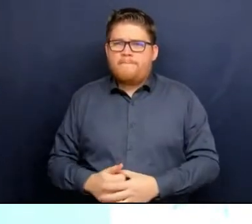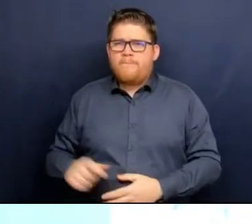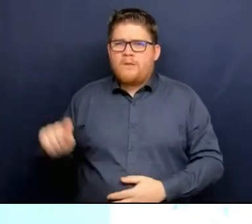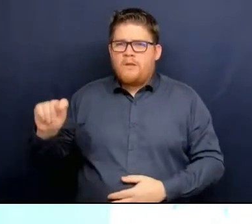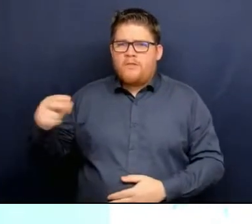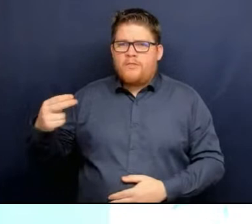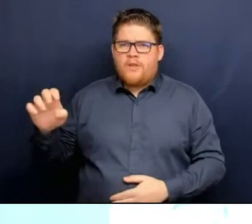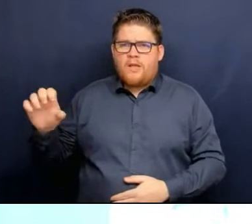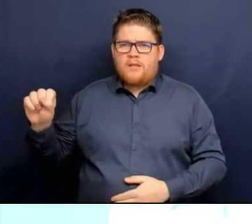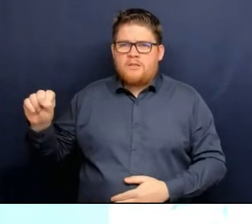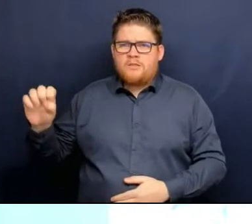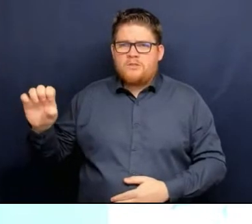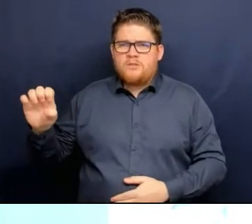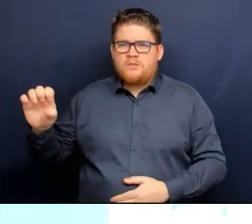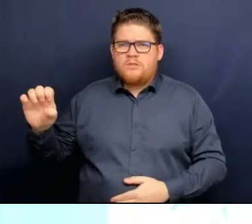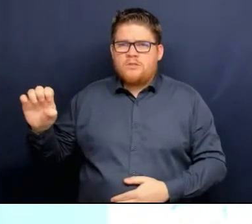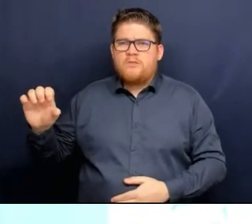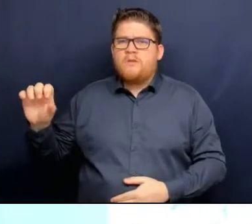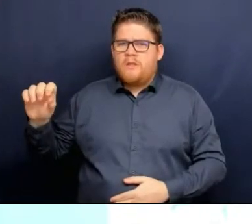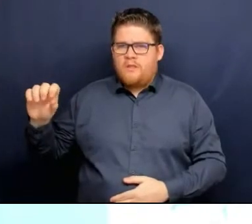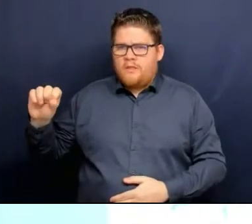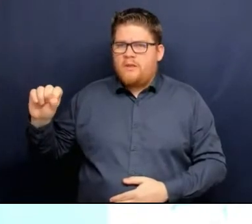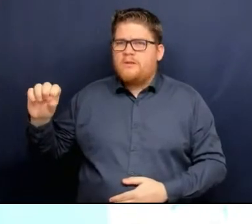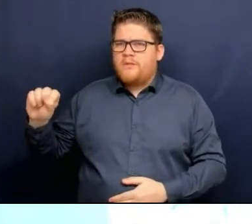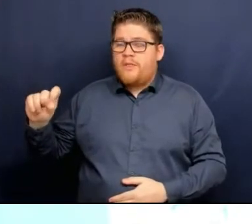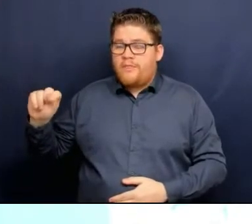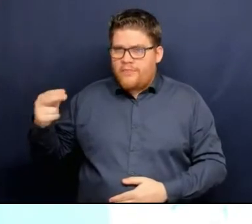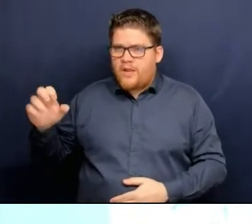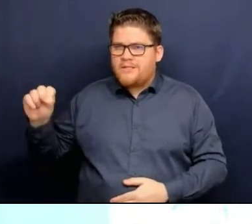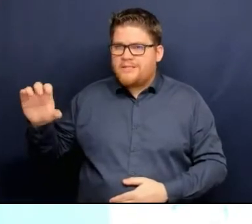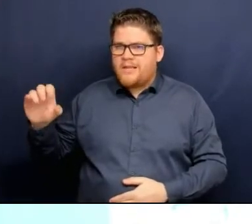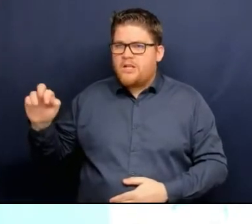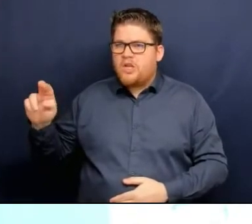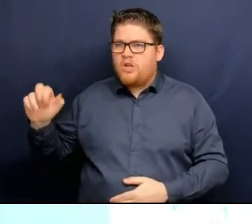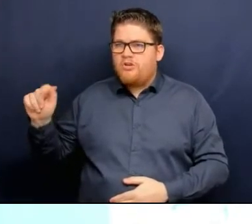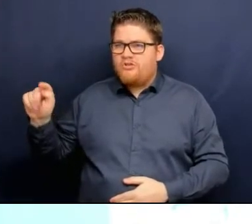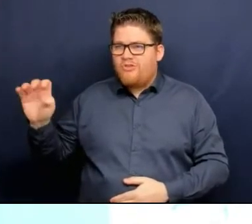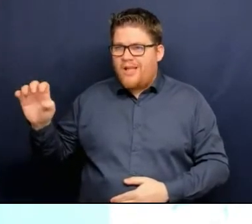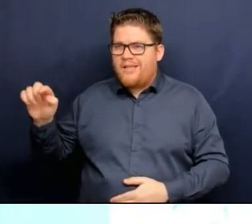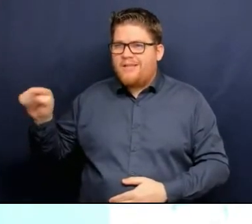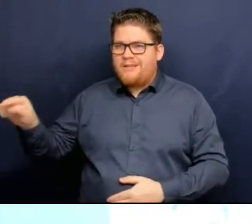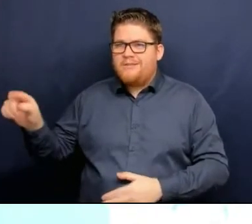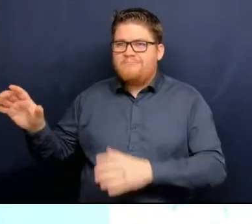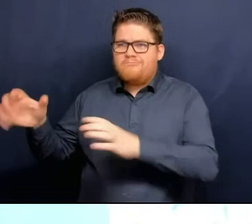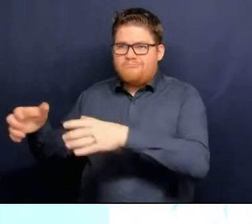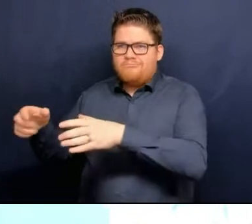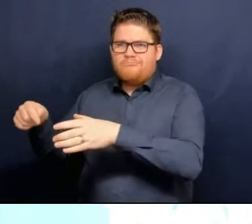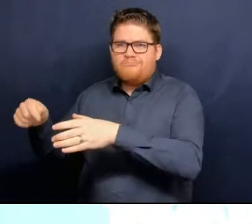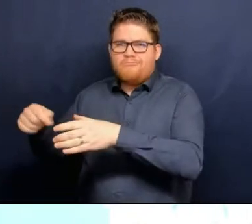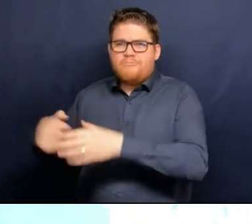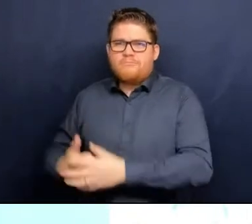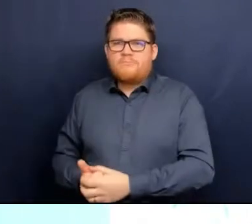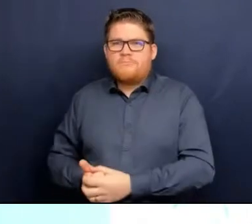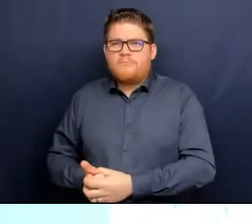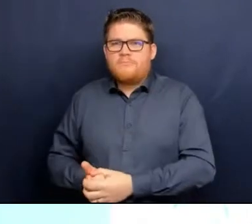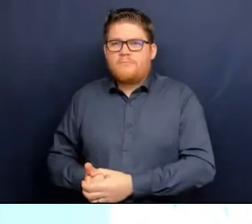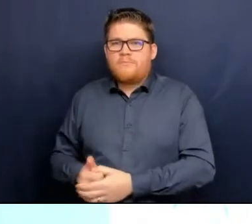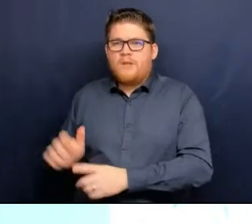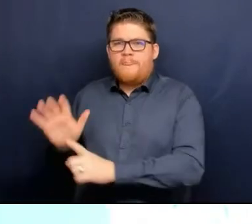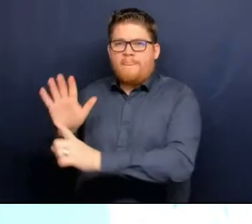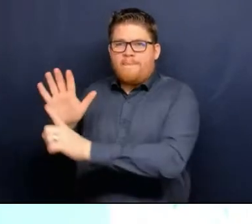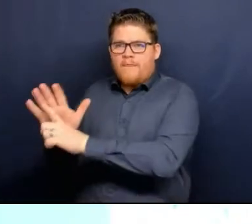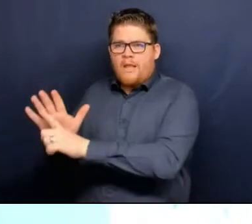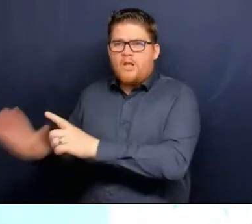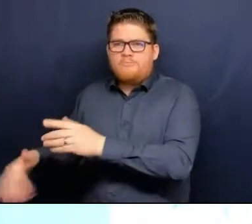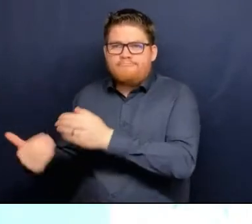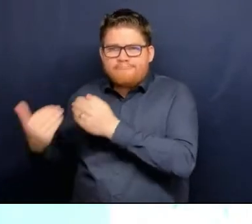to be initially assigned the responsibility, the mammoth responsibility of aligning our laws, as we call it. Section